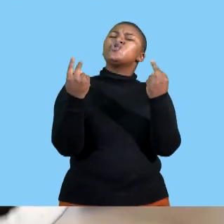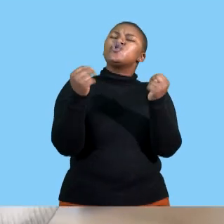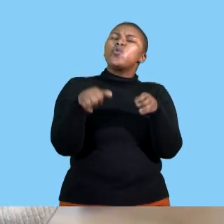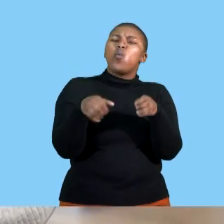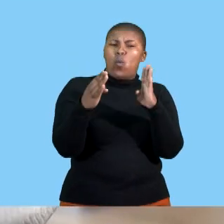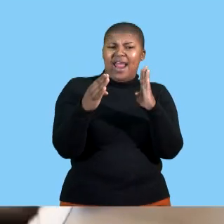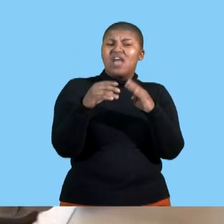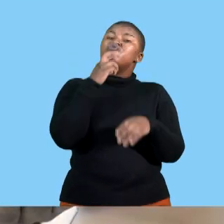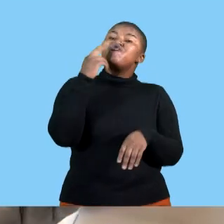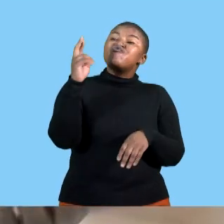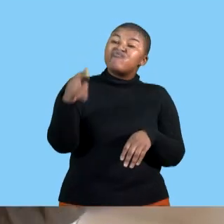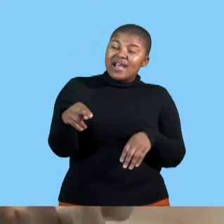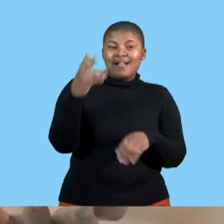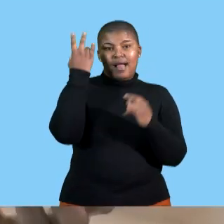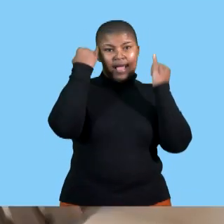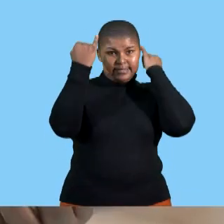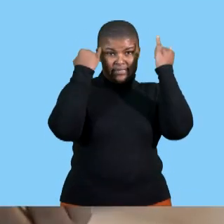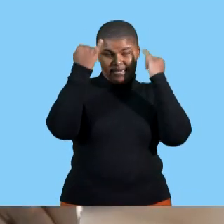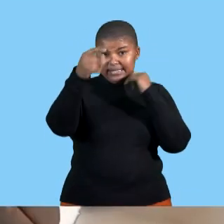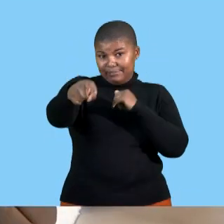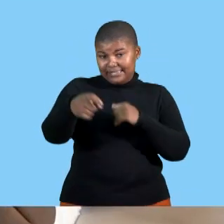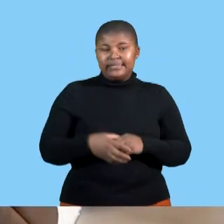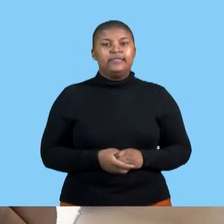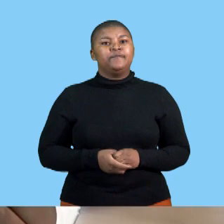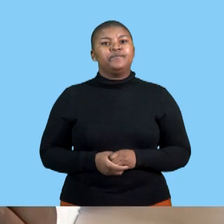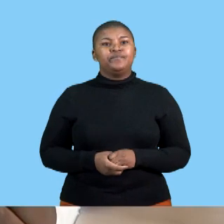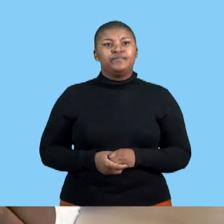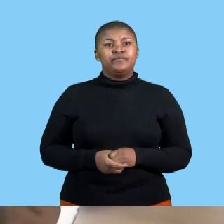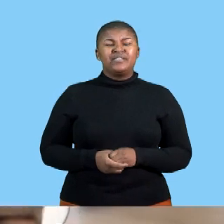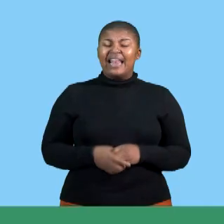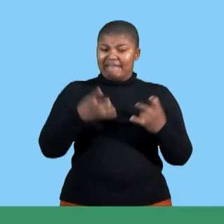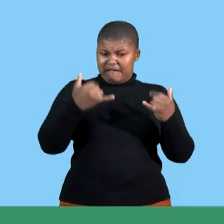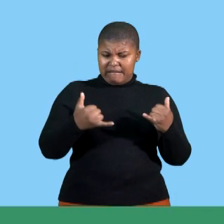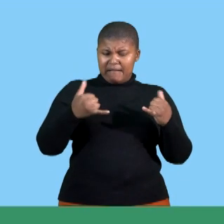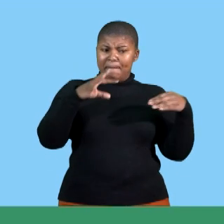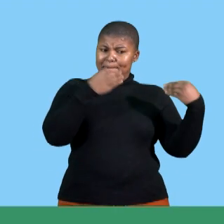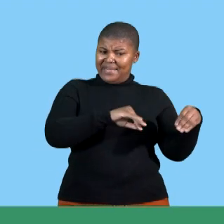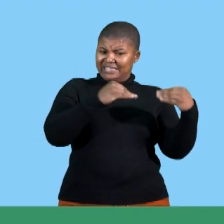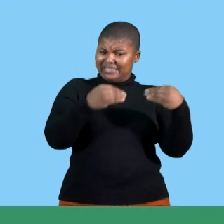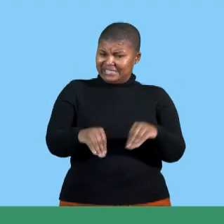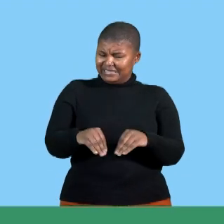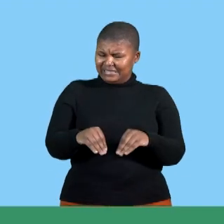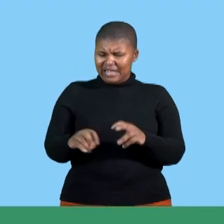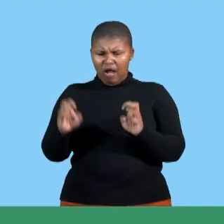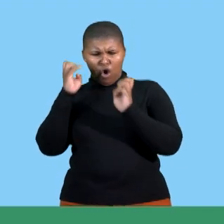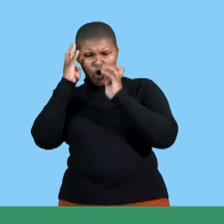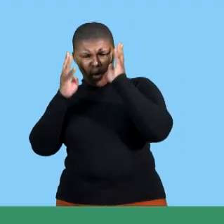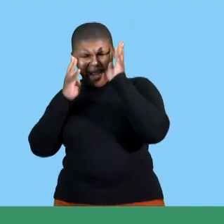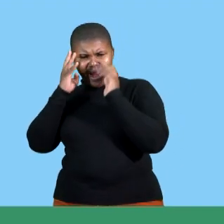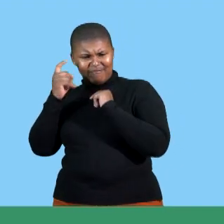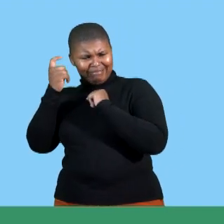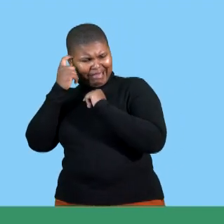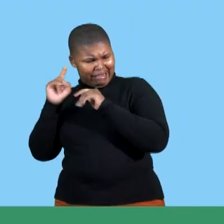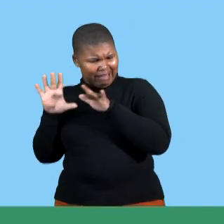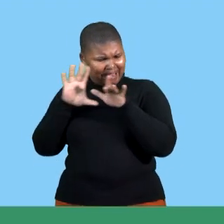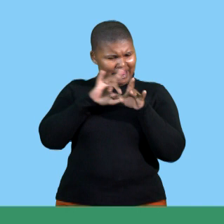before, but yet original ideas that you're coming up with. So how can a business use these creative thinking, or how